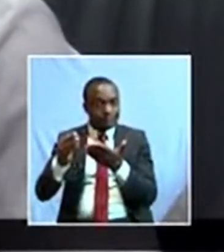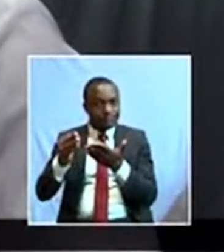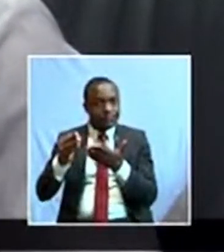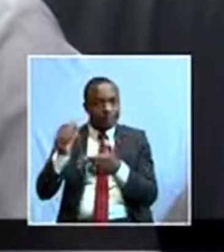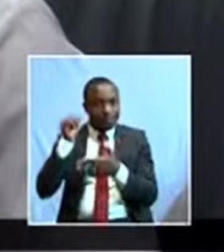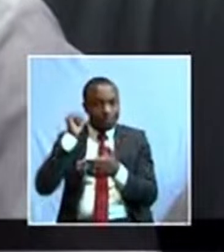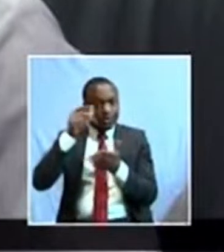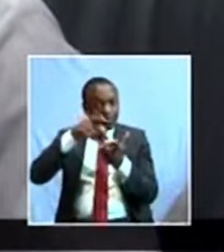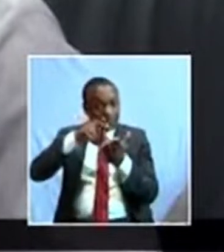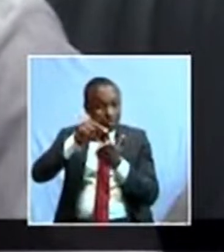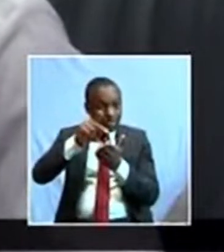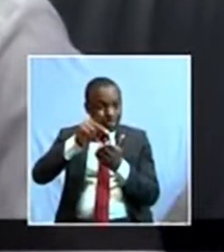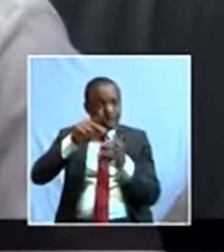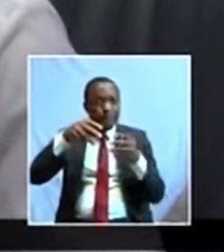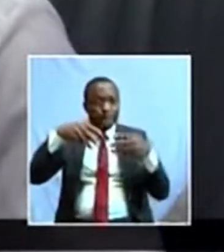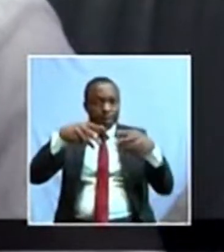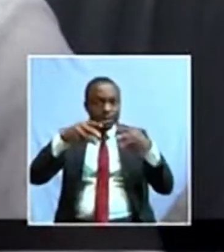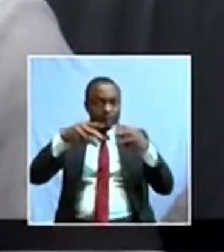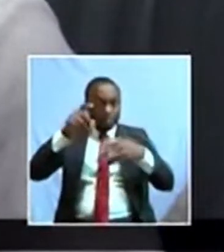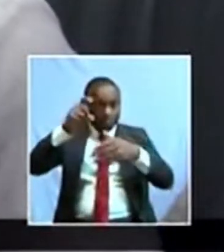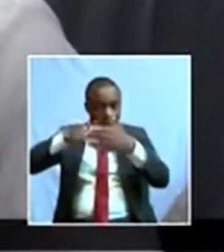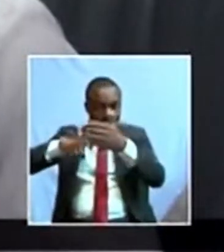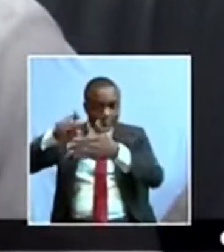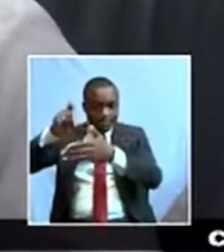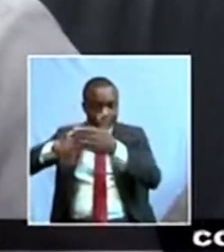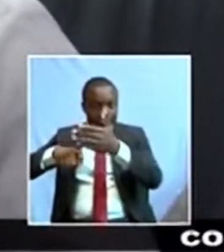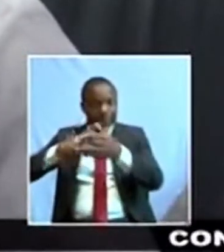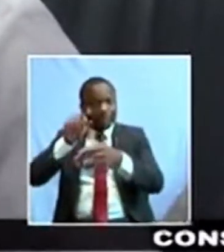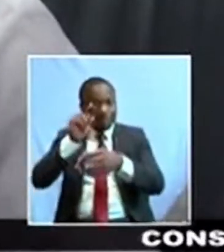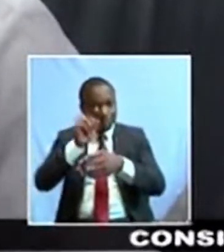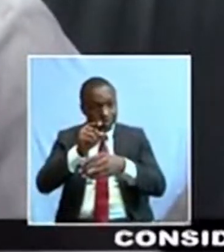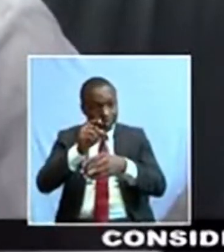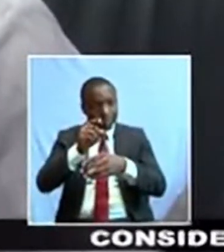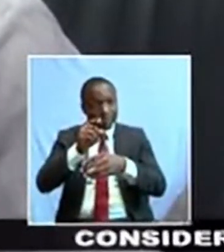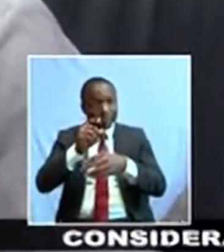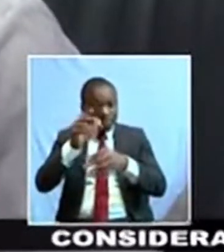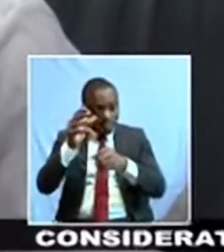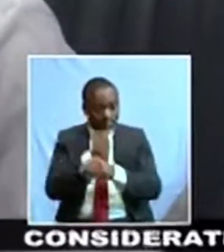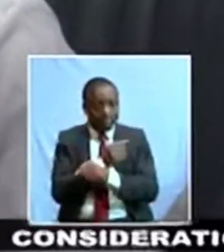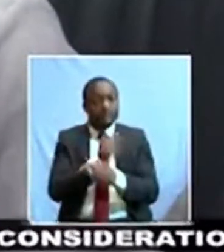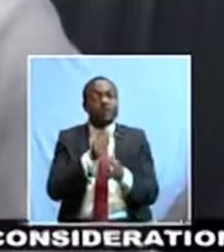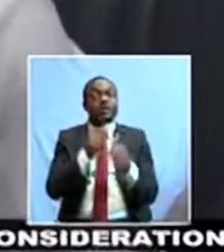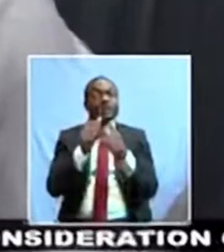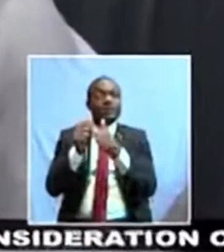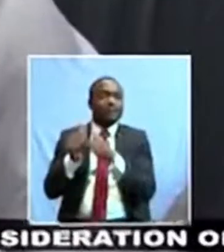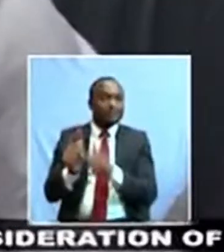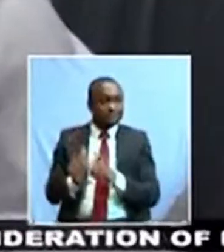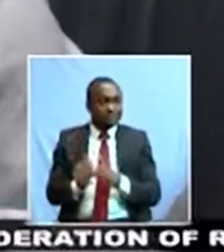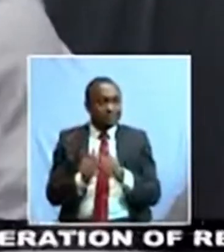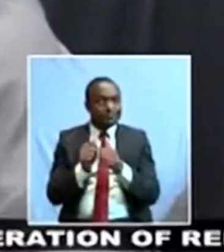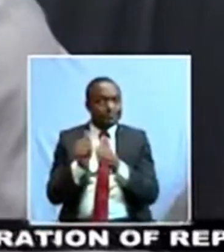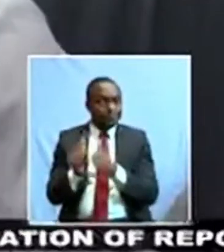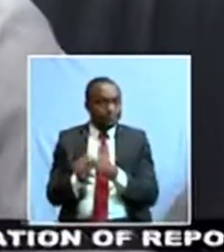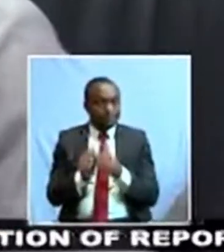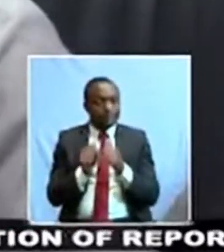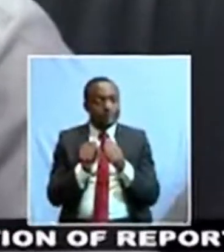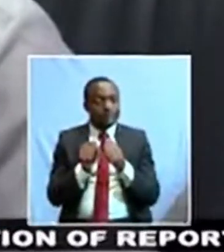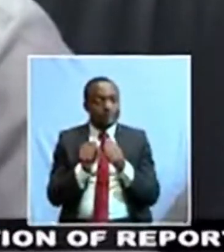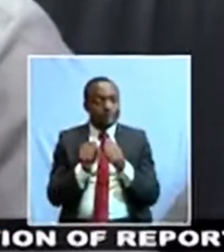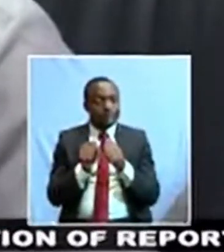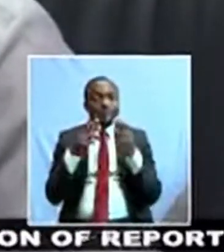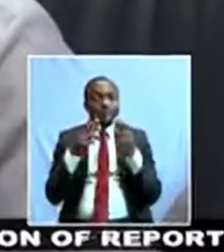refusing to pay market levy. You have since taken an action which has resulted in